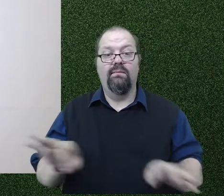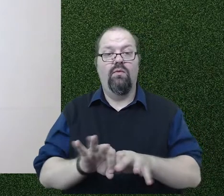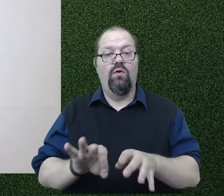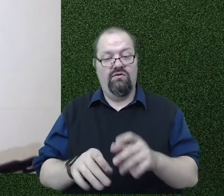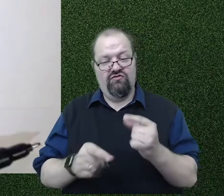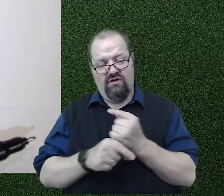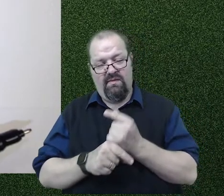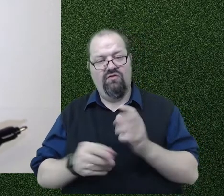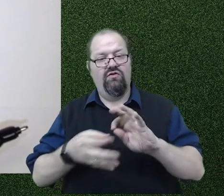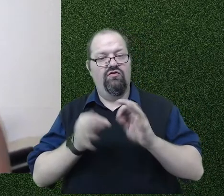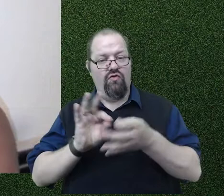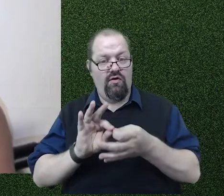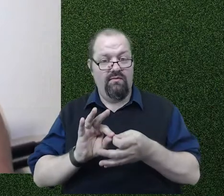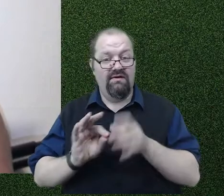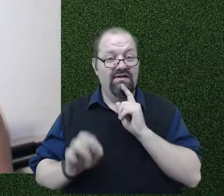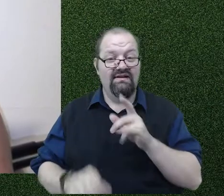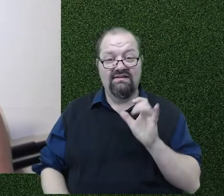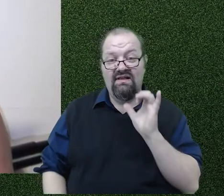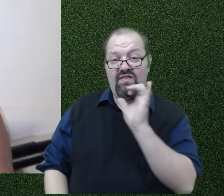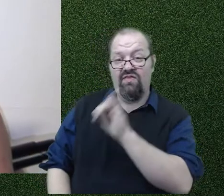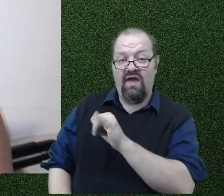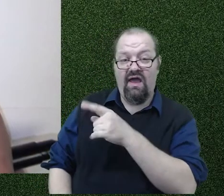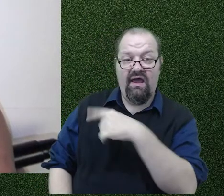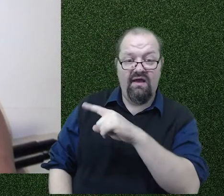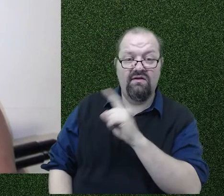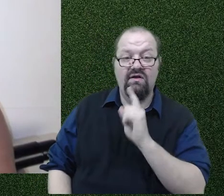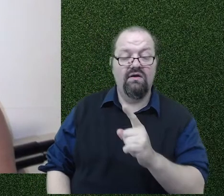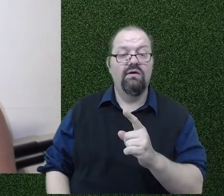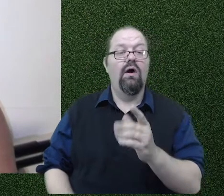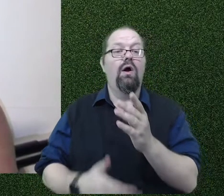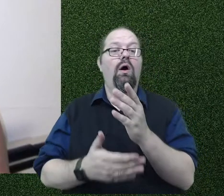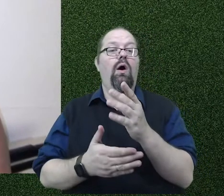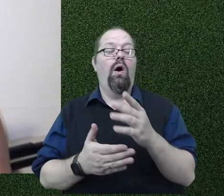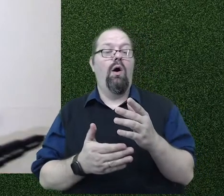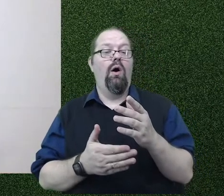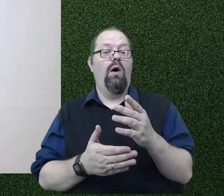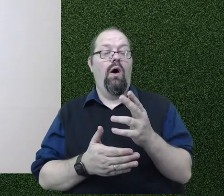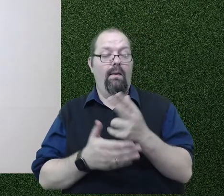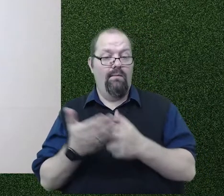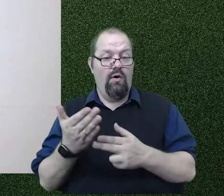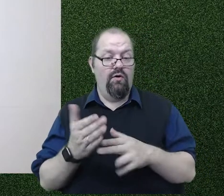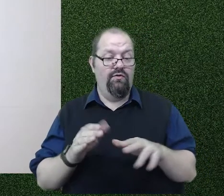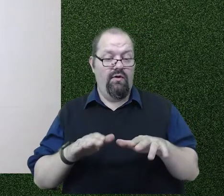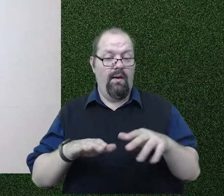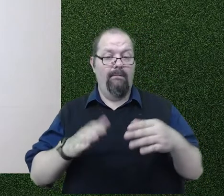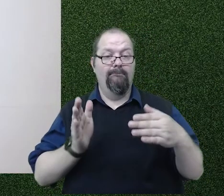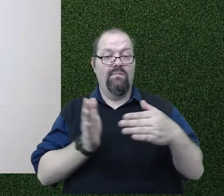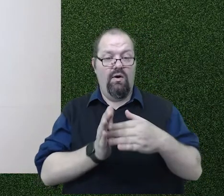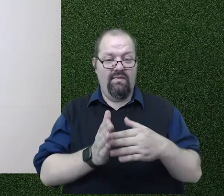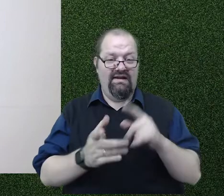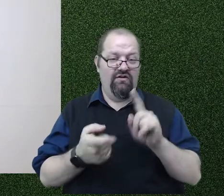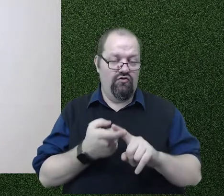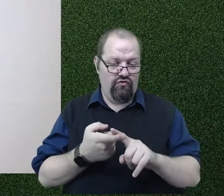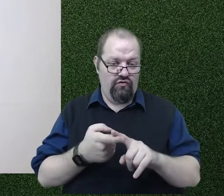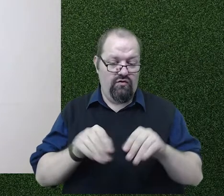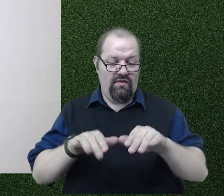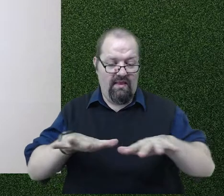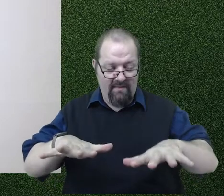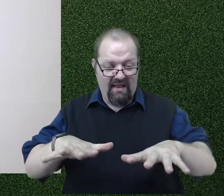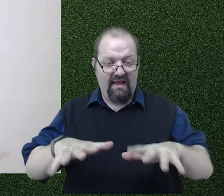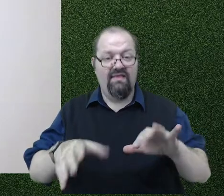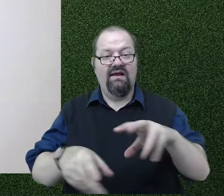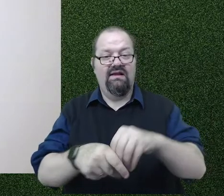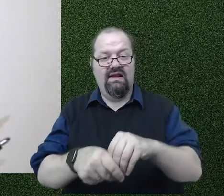interpretation. These are both perpendicular to the plane that contains u and v. So if I want